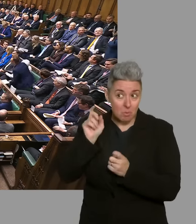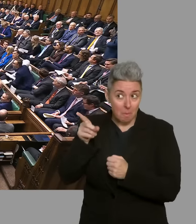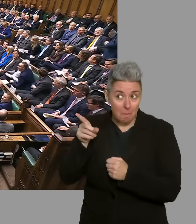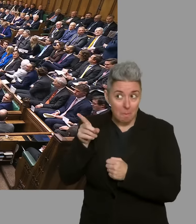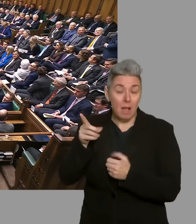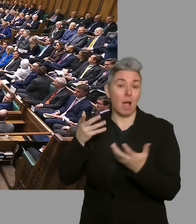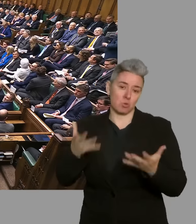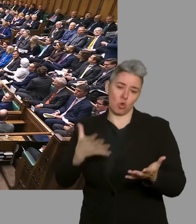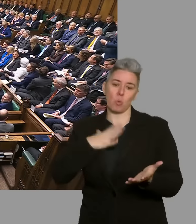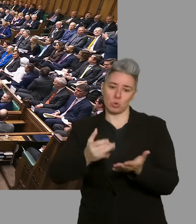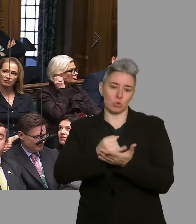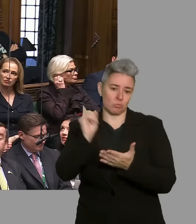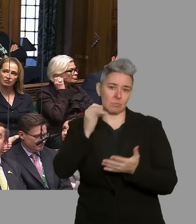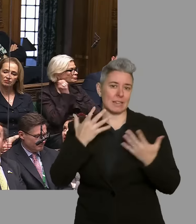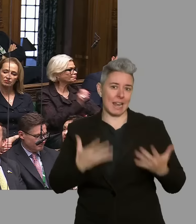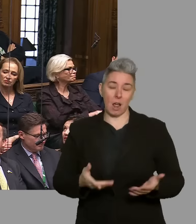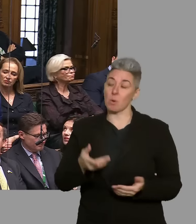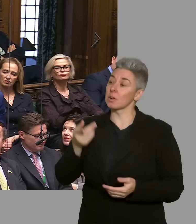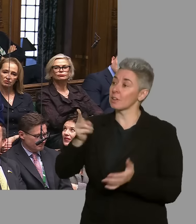Mr. Speaker.